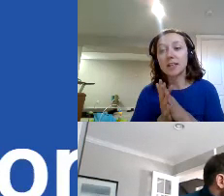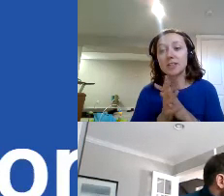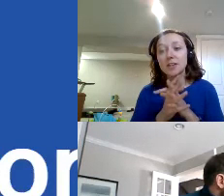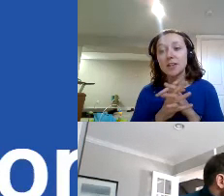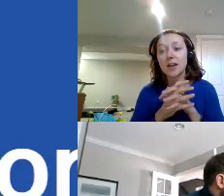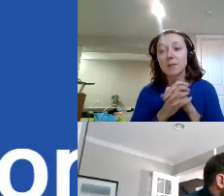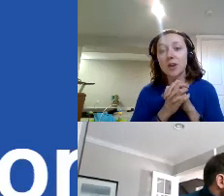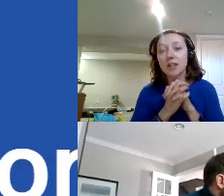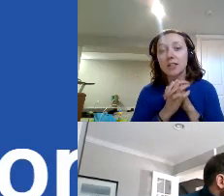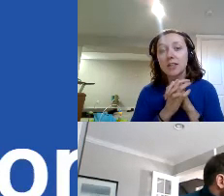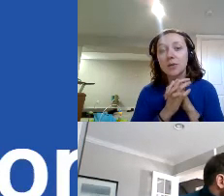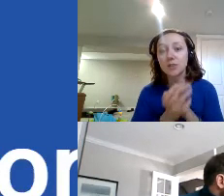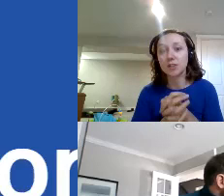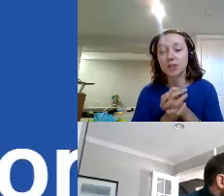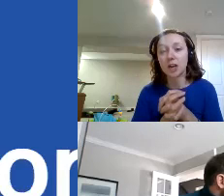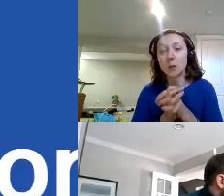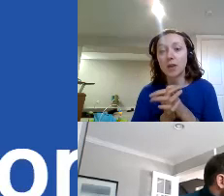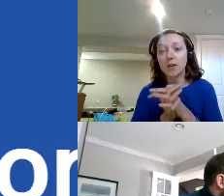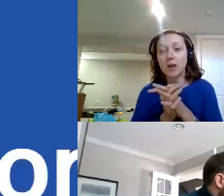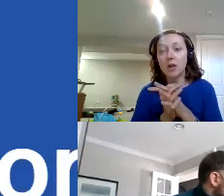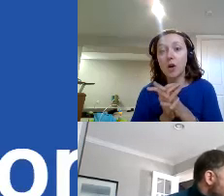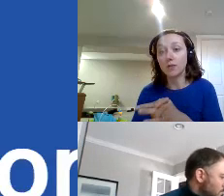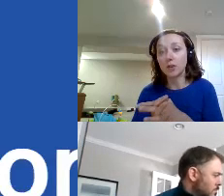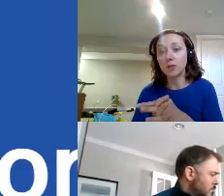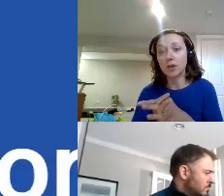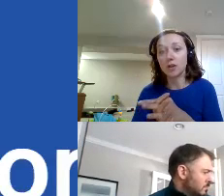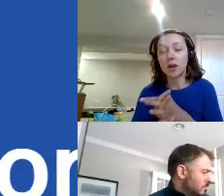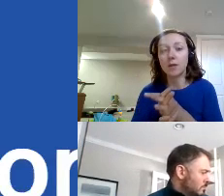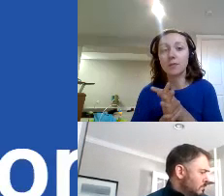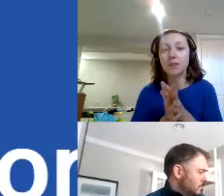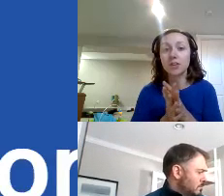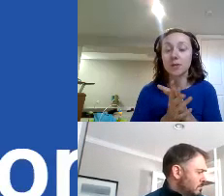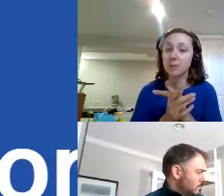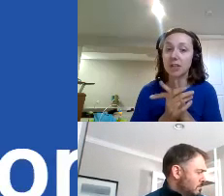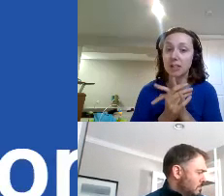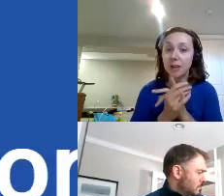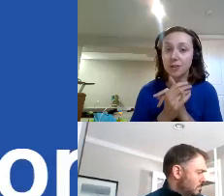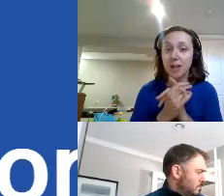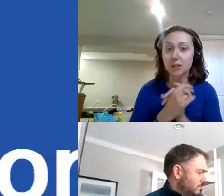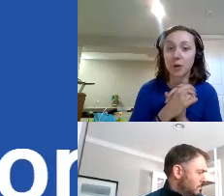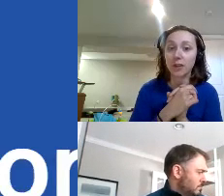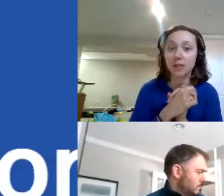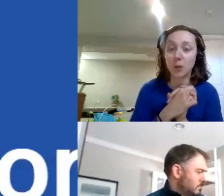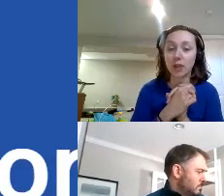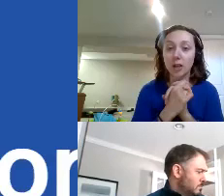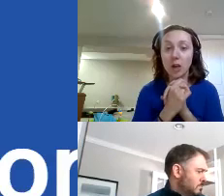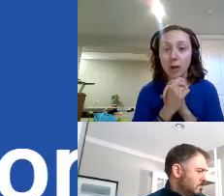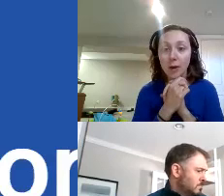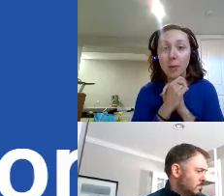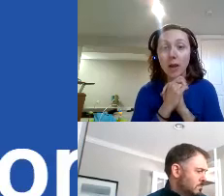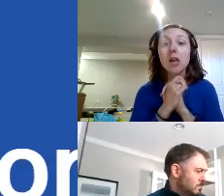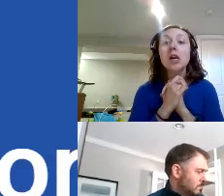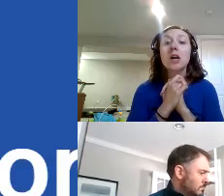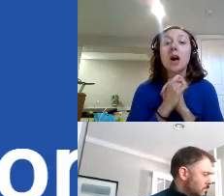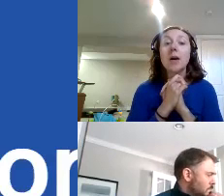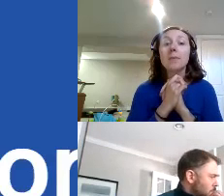also excited for Andy Worcester to share with all of you the shared risk and protective factors dashboard that he's been working on in